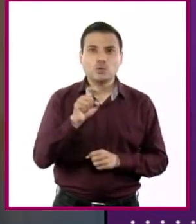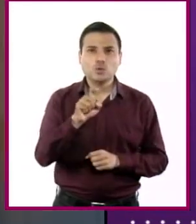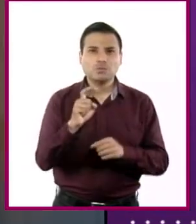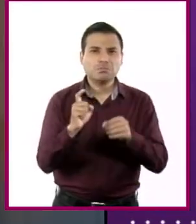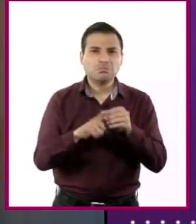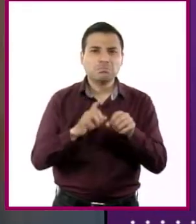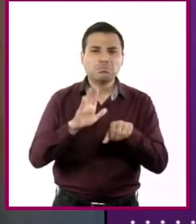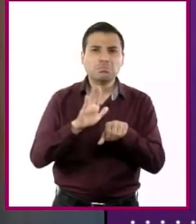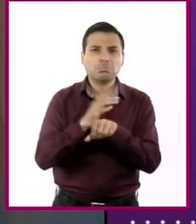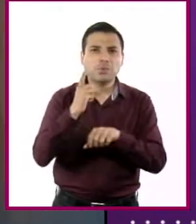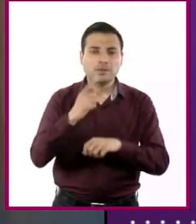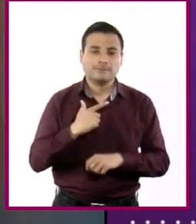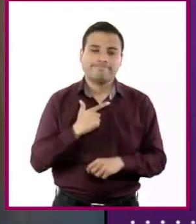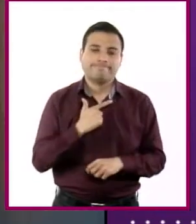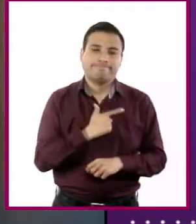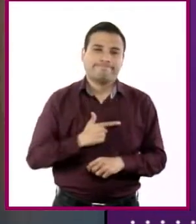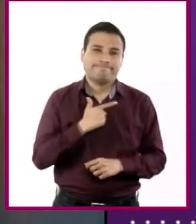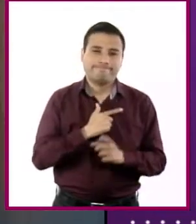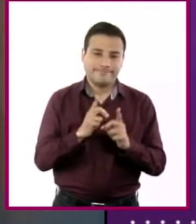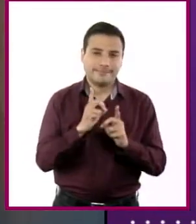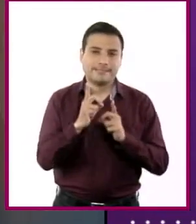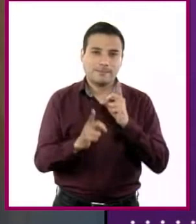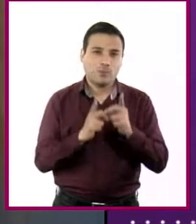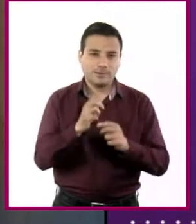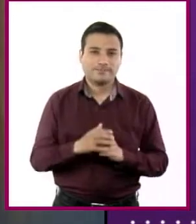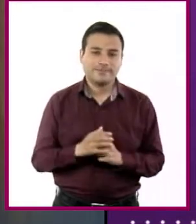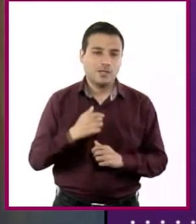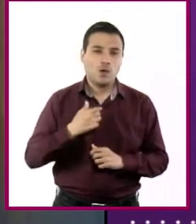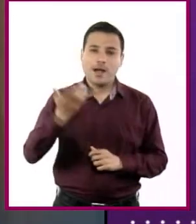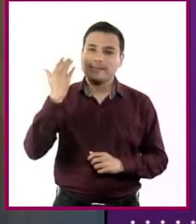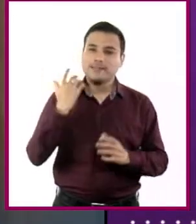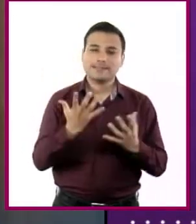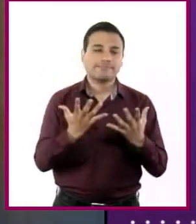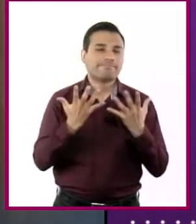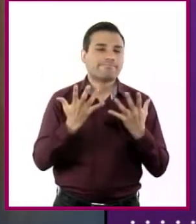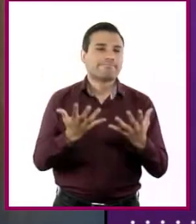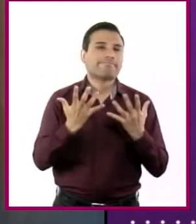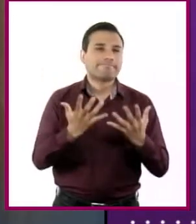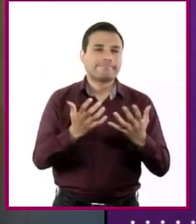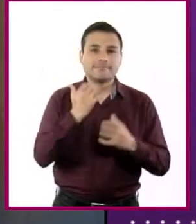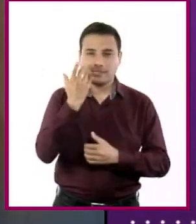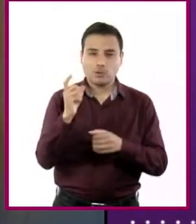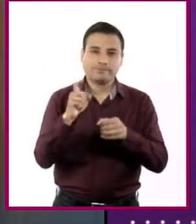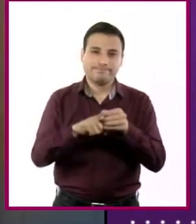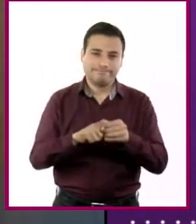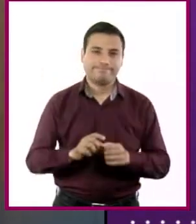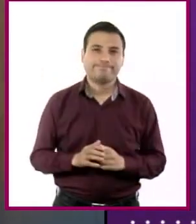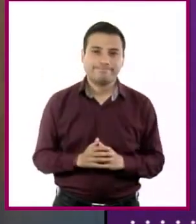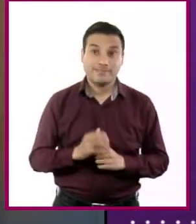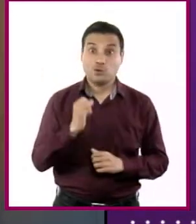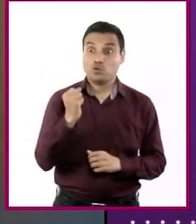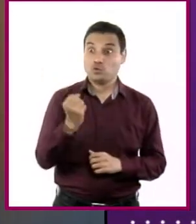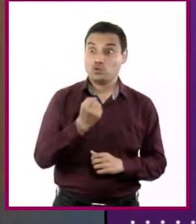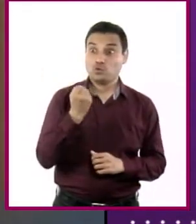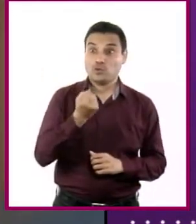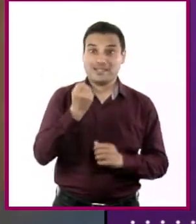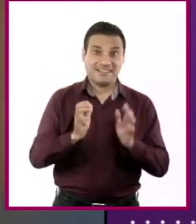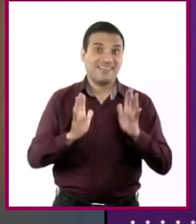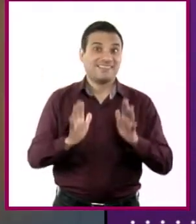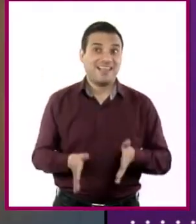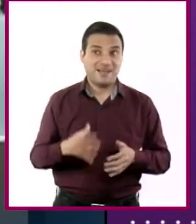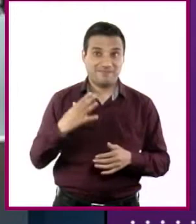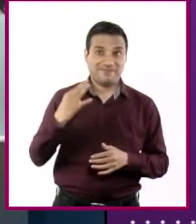I love sports, and I always wanted to participate in the Olympics. Luckily, I was chosen this